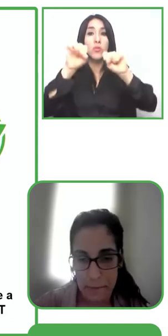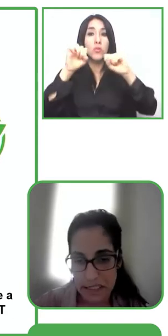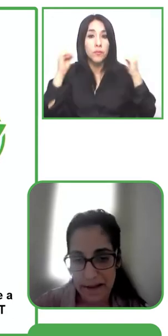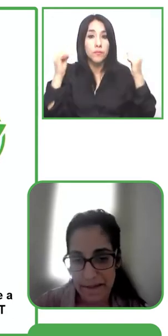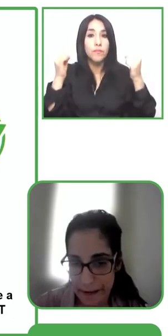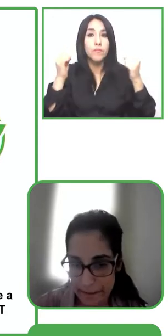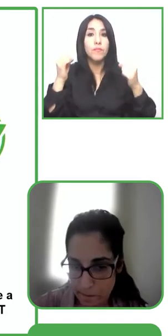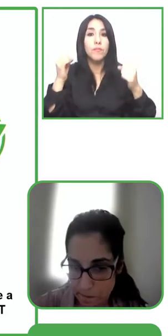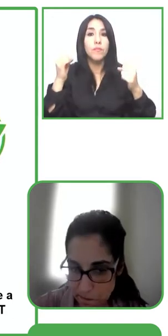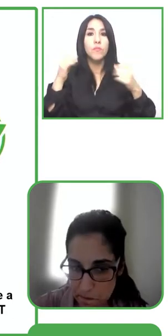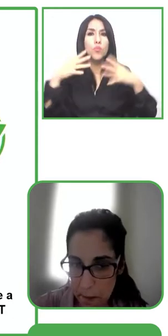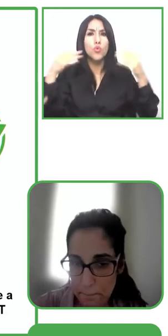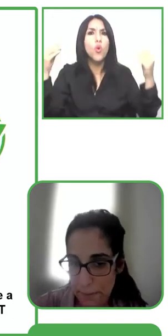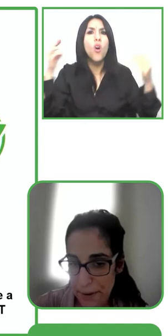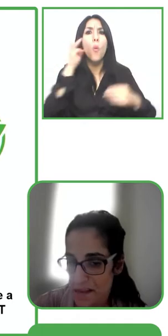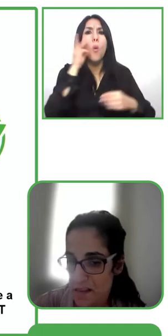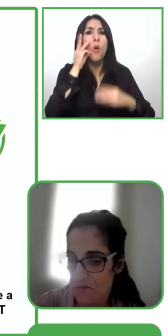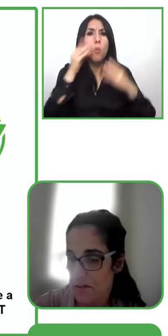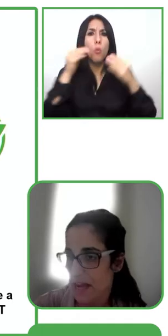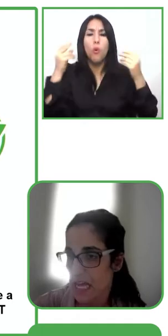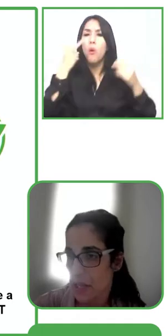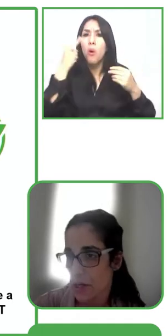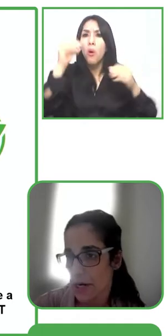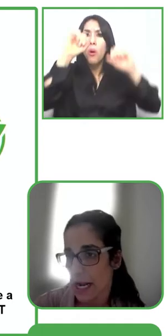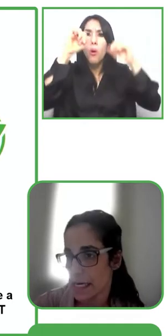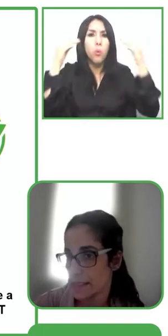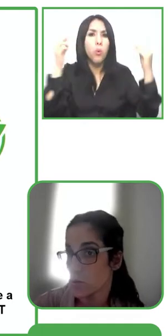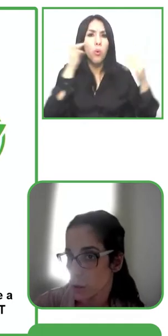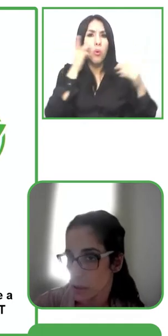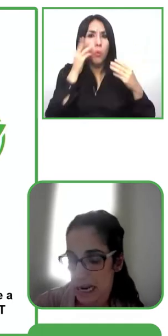And the daughters of Santi spent